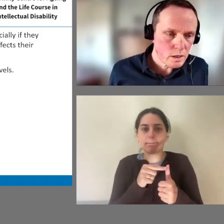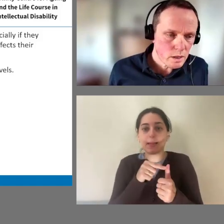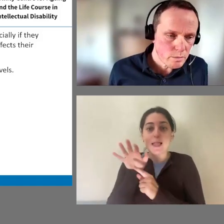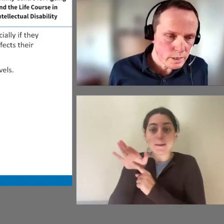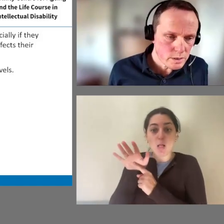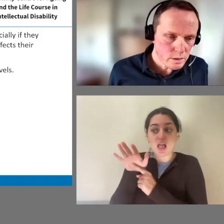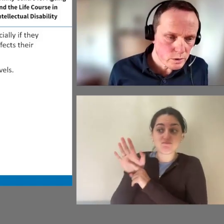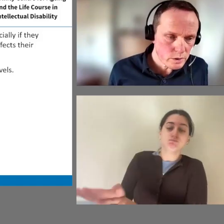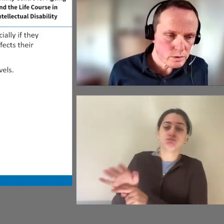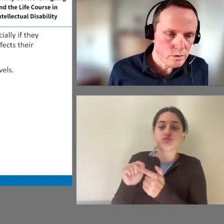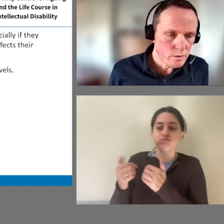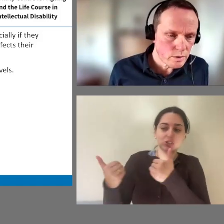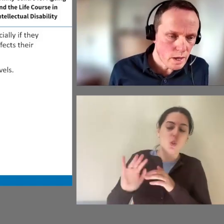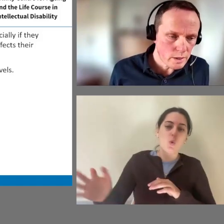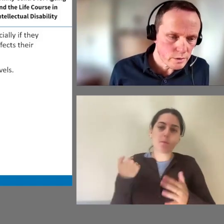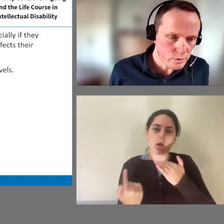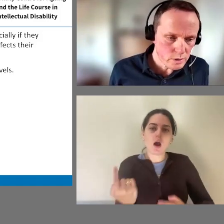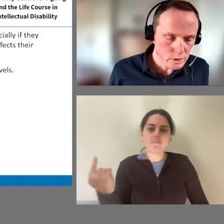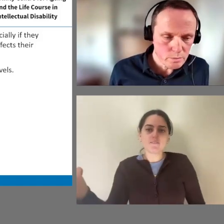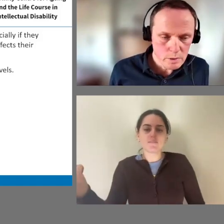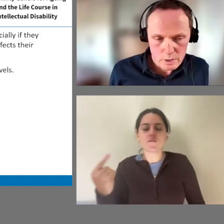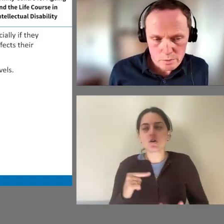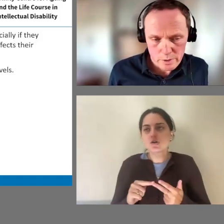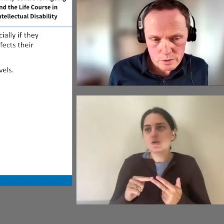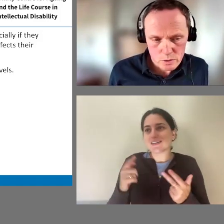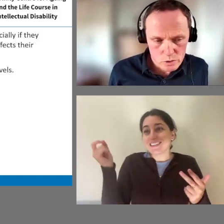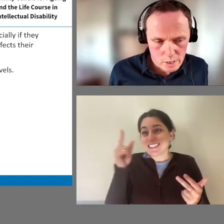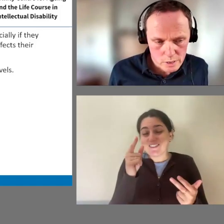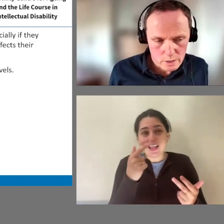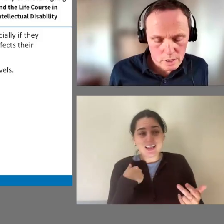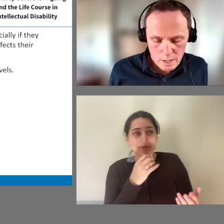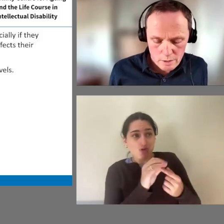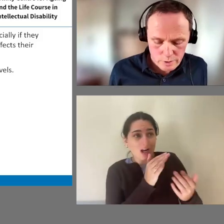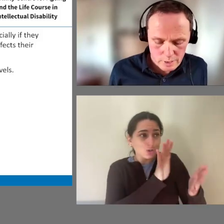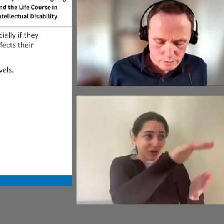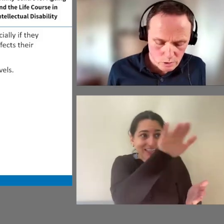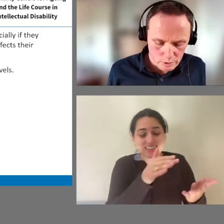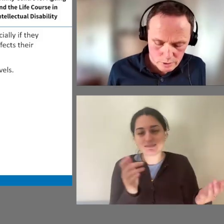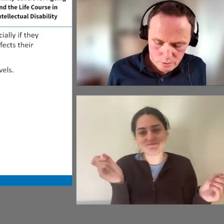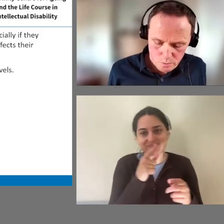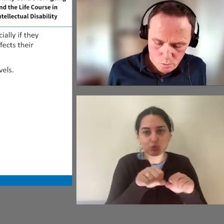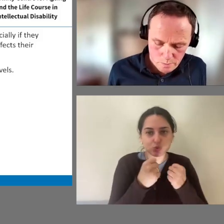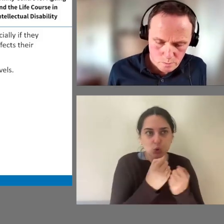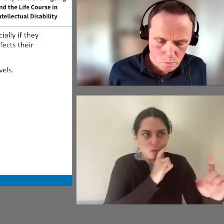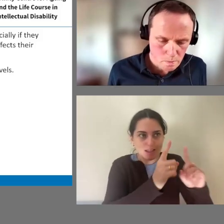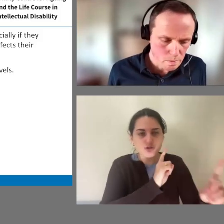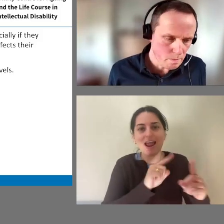bullying, being excluded, difficulty people experience socializing, and feelings of loneliness.